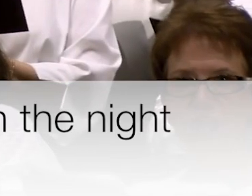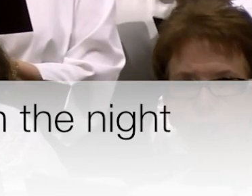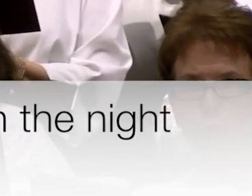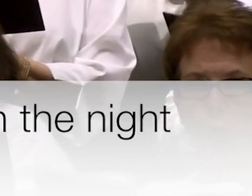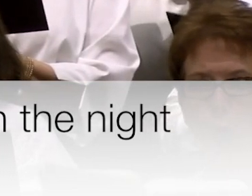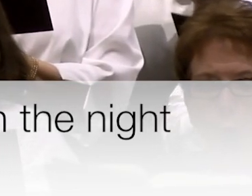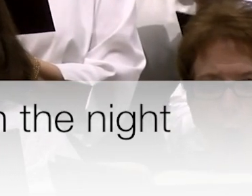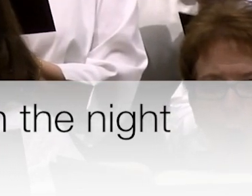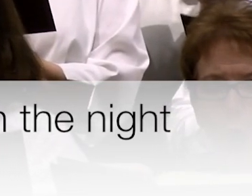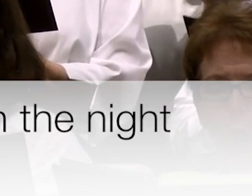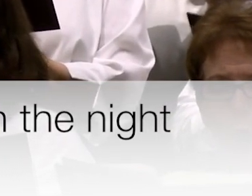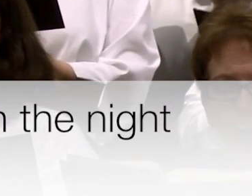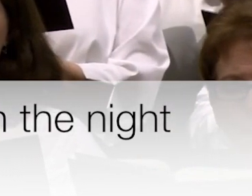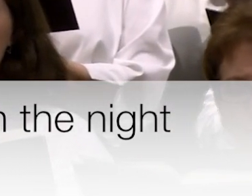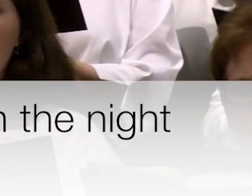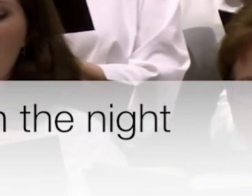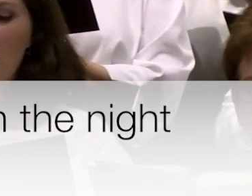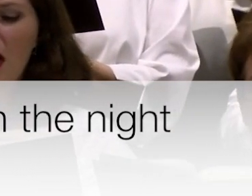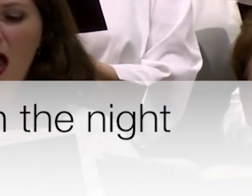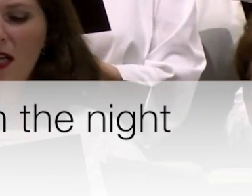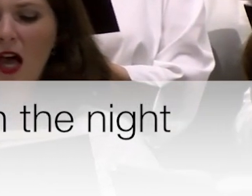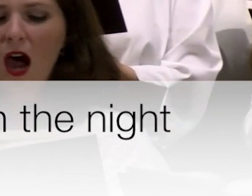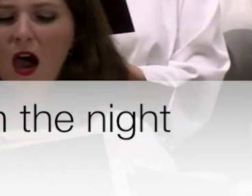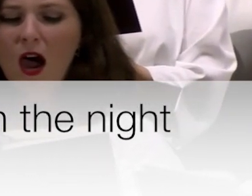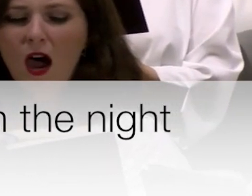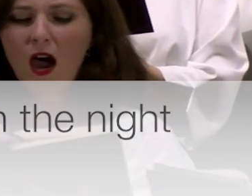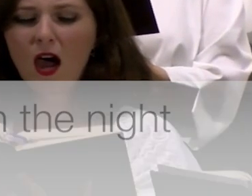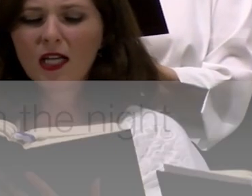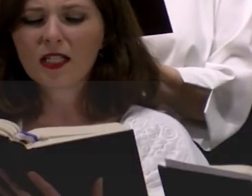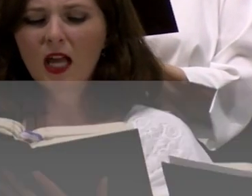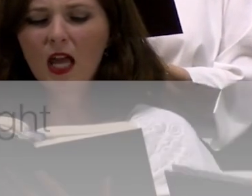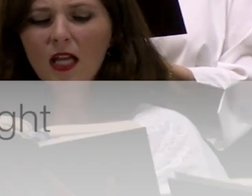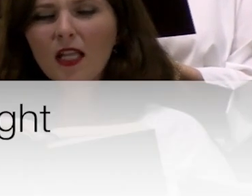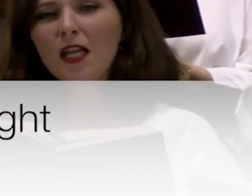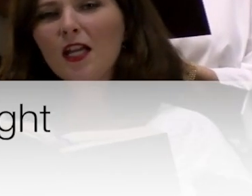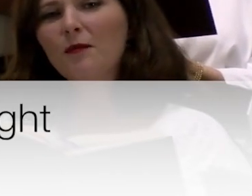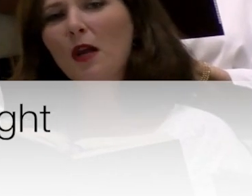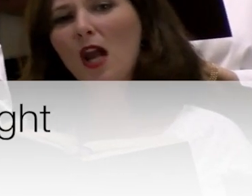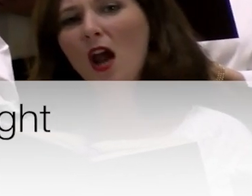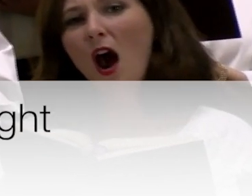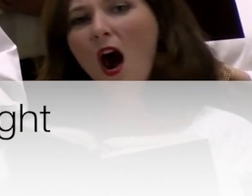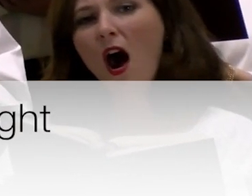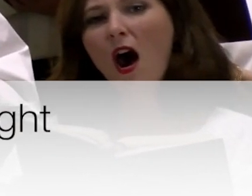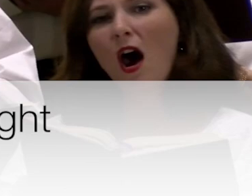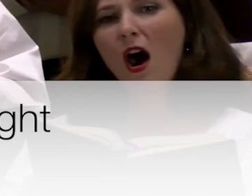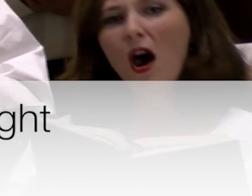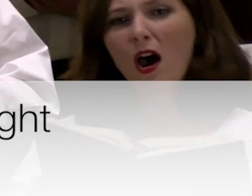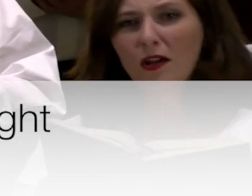Thank you.